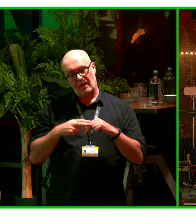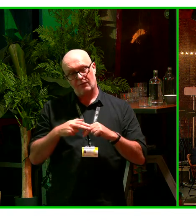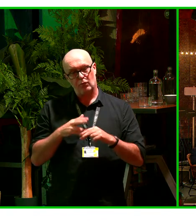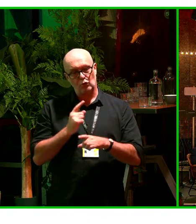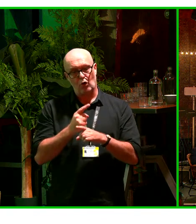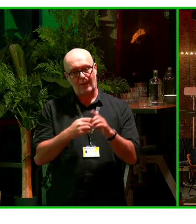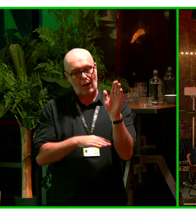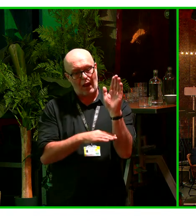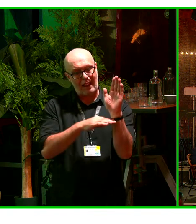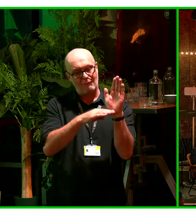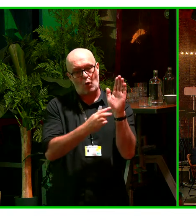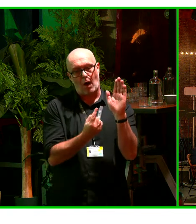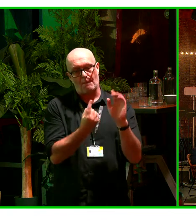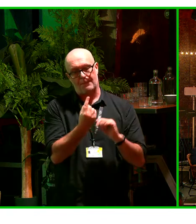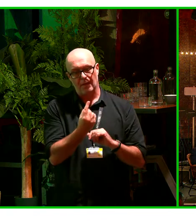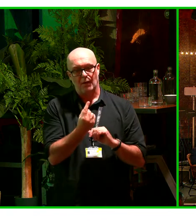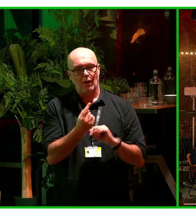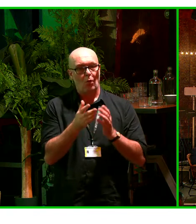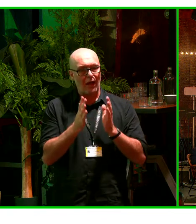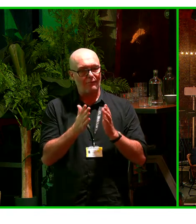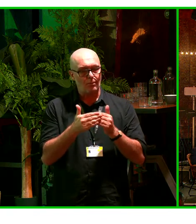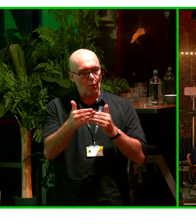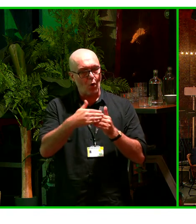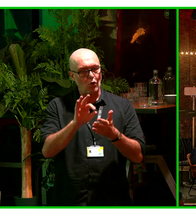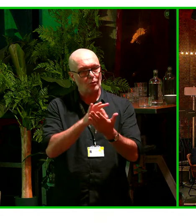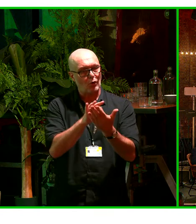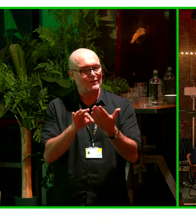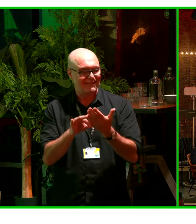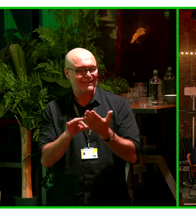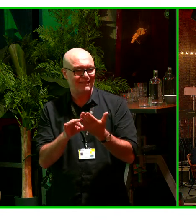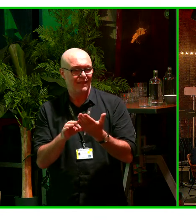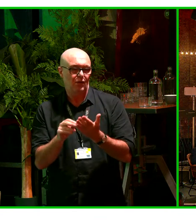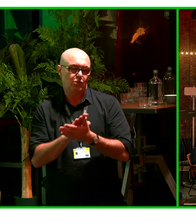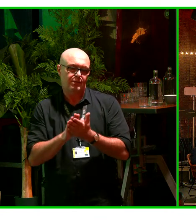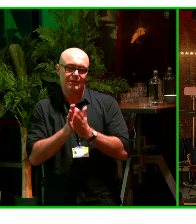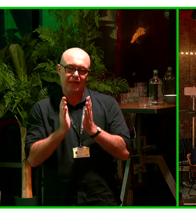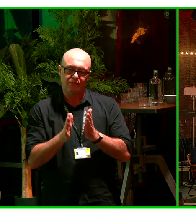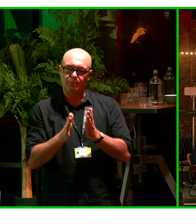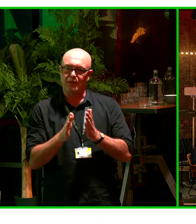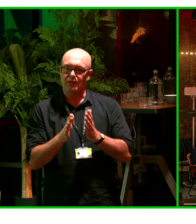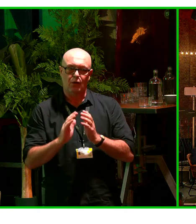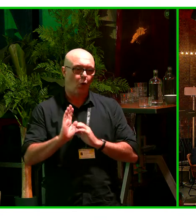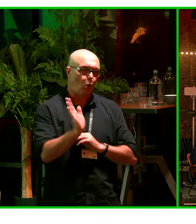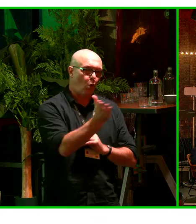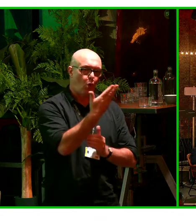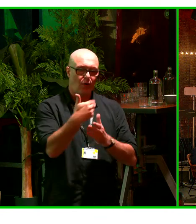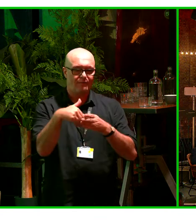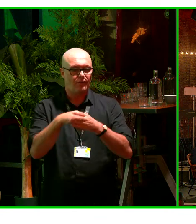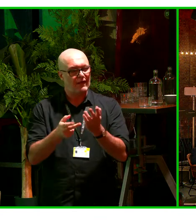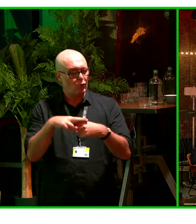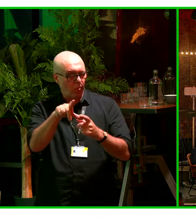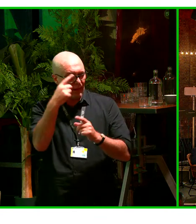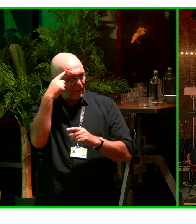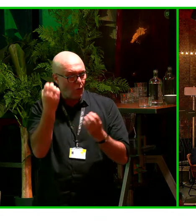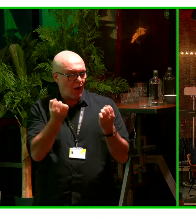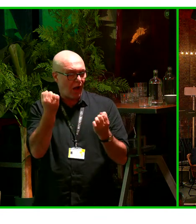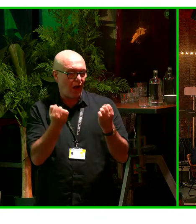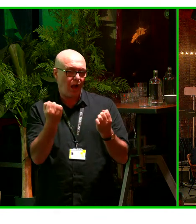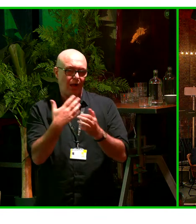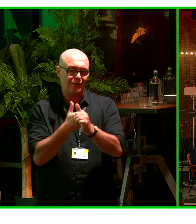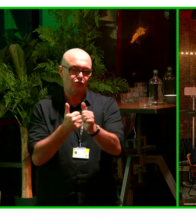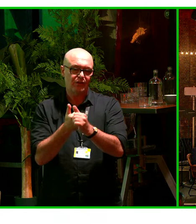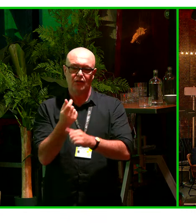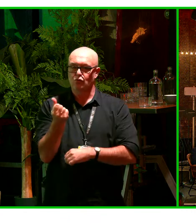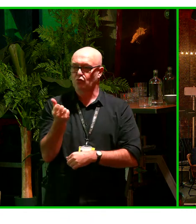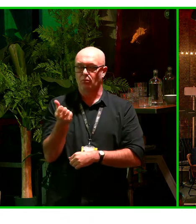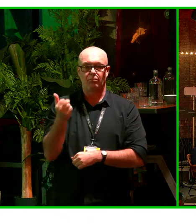green. So it really has to be the same for everybody. If you look at the car industry, there's been people driving around in